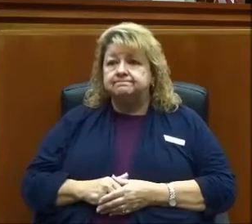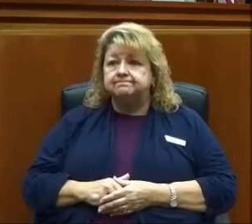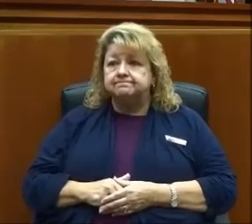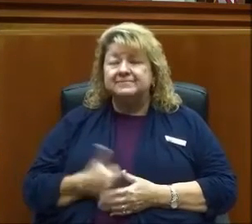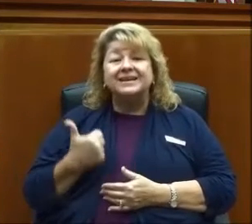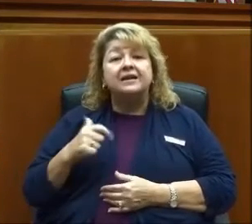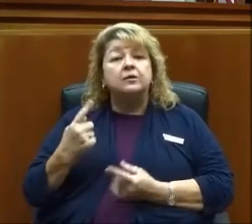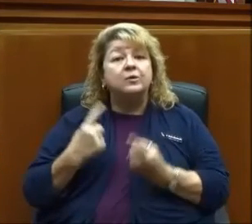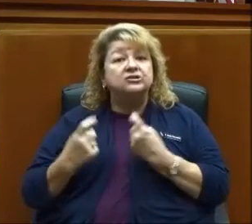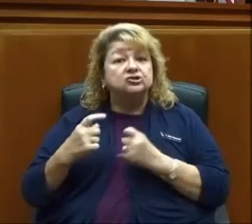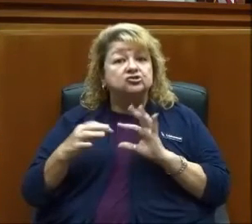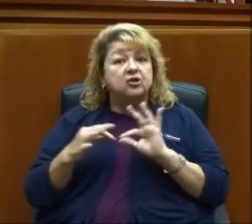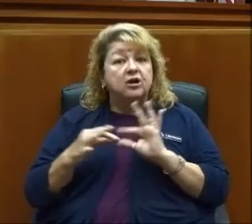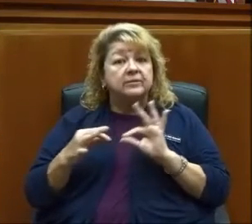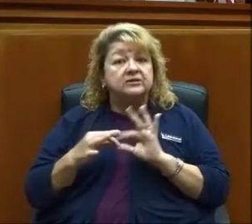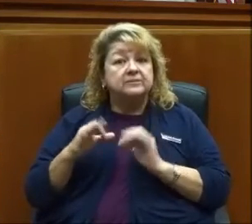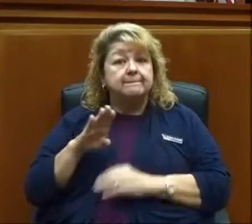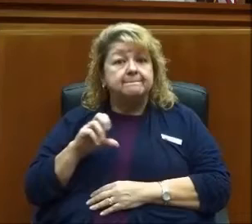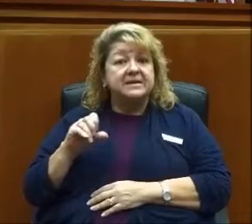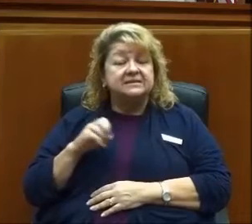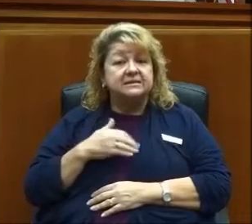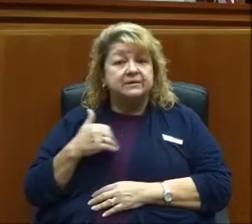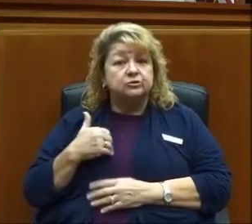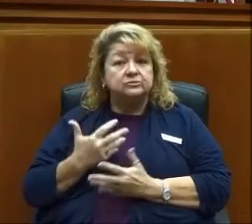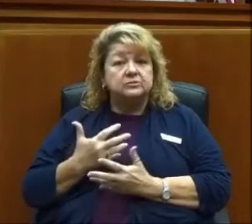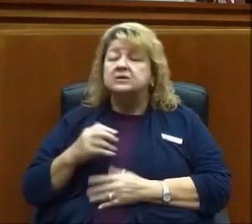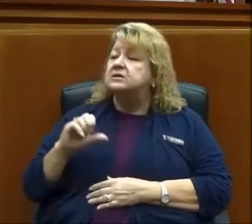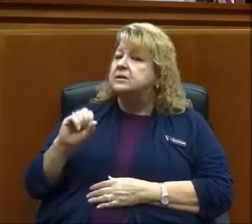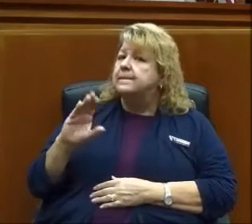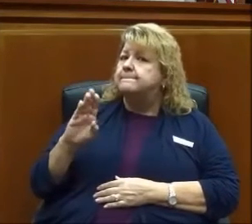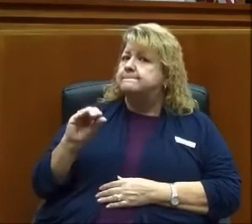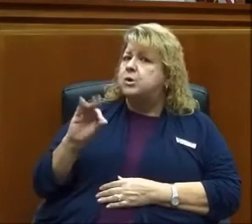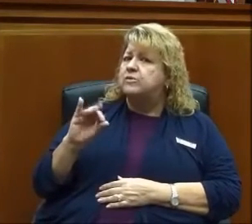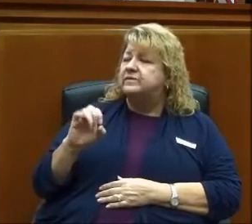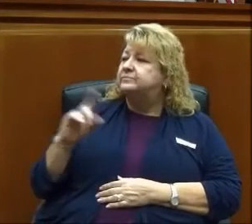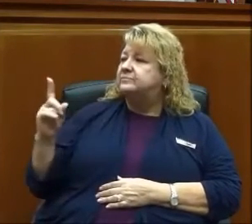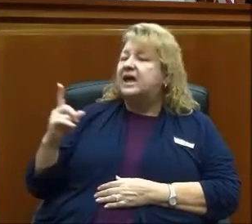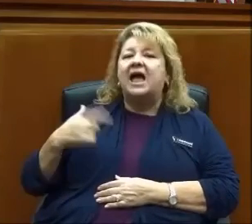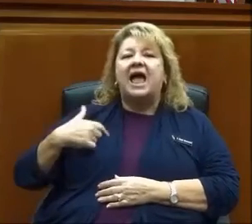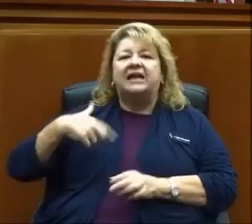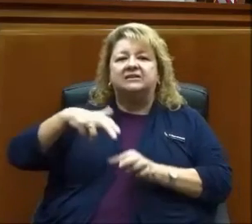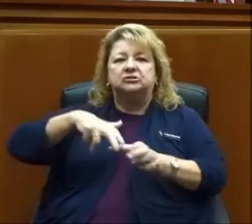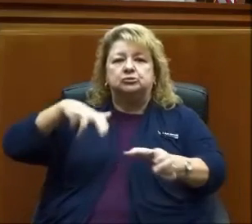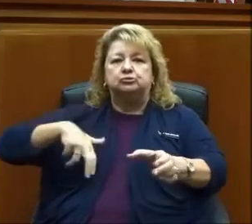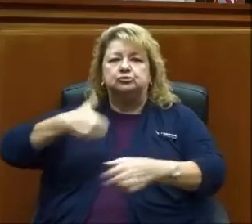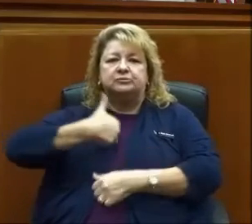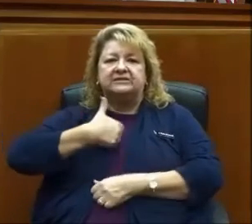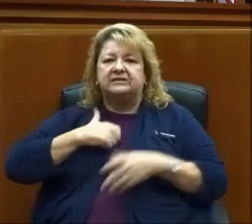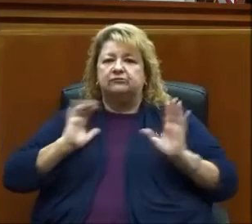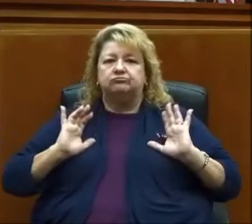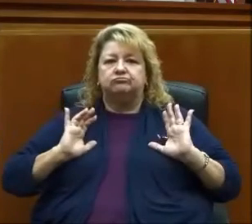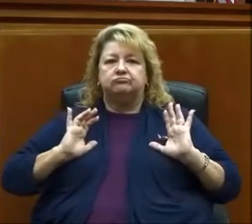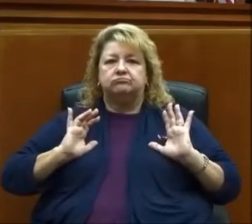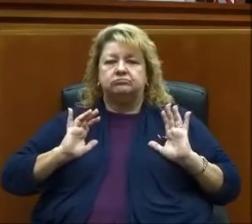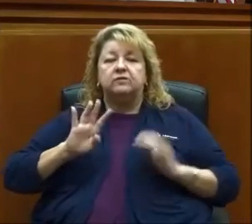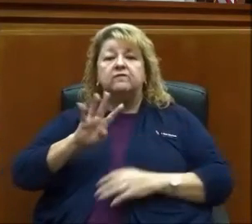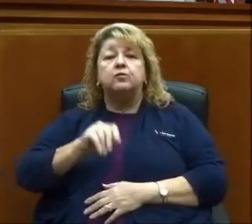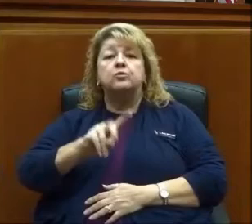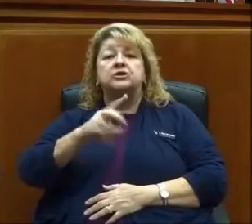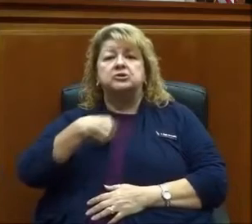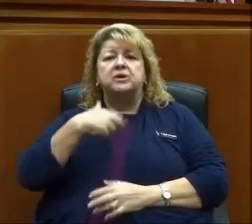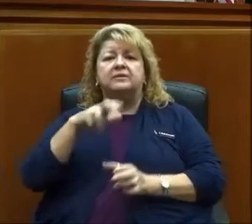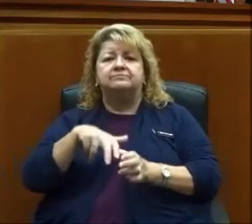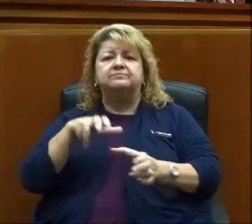Do we have any questions or comments from Bessie members? Ms. Bophy? I'll need to recuse myself from this one, please. Note that.